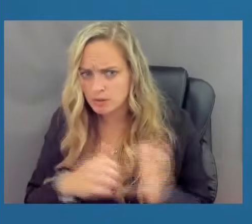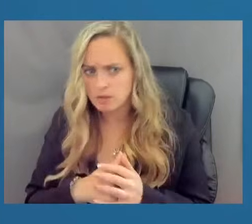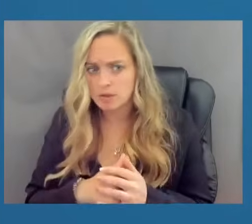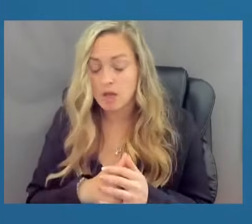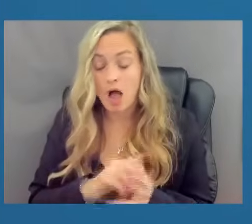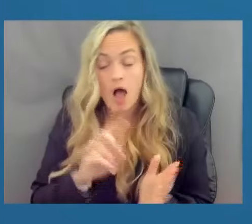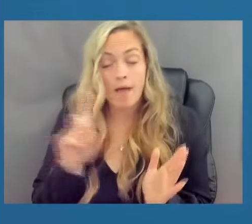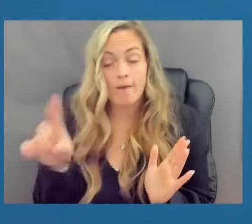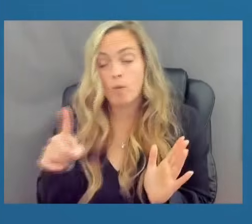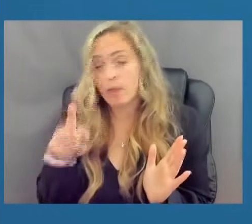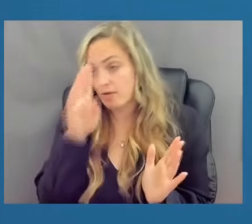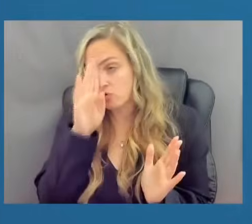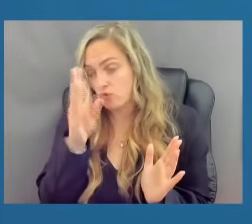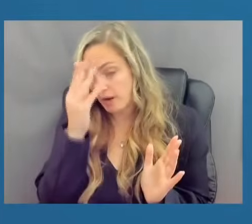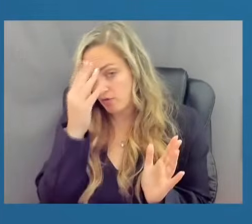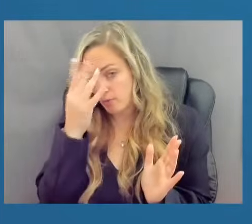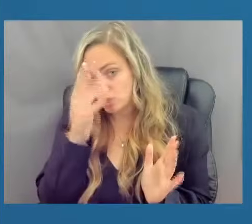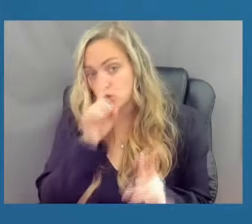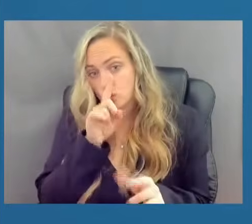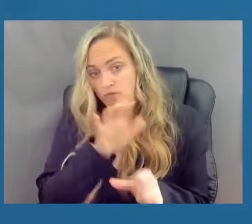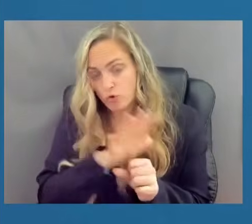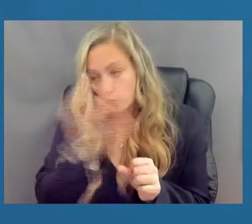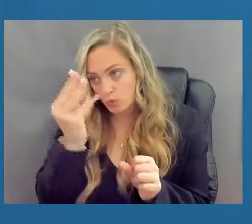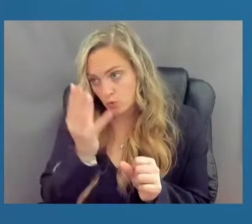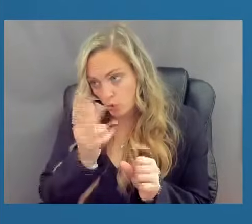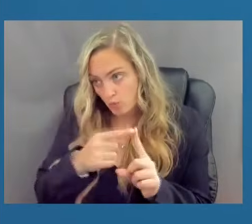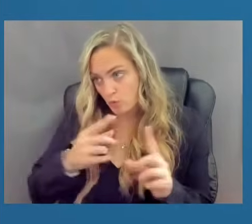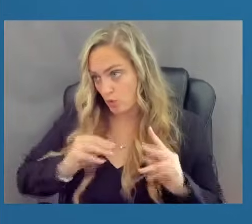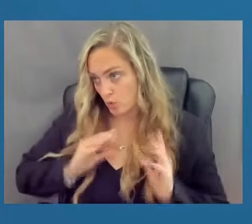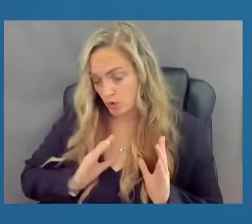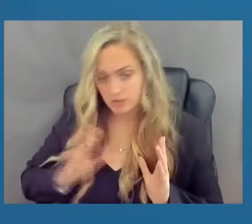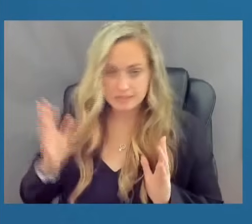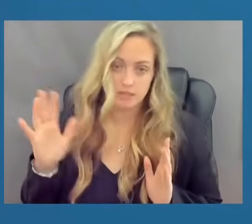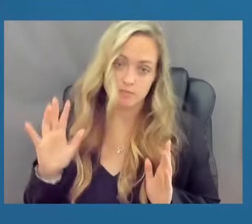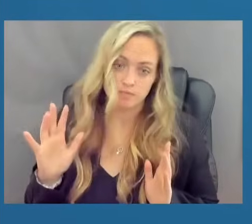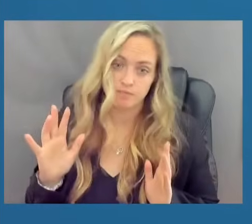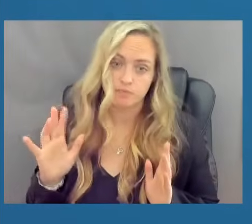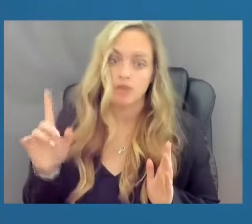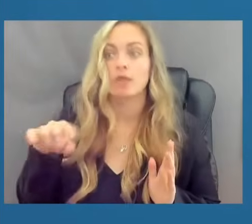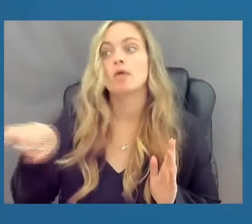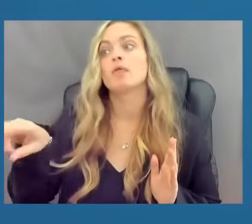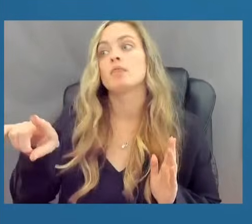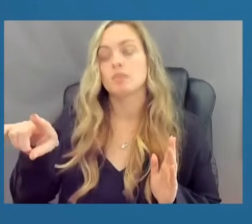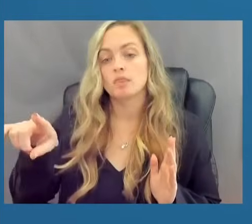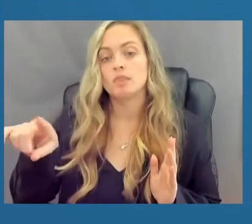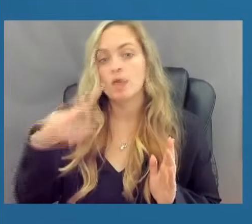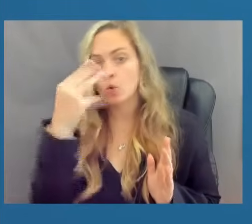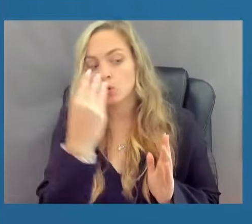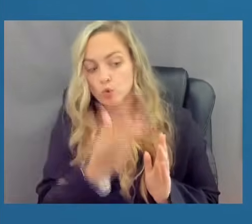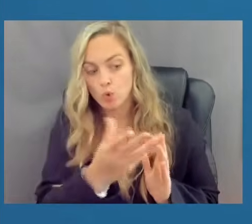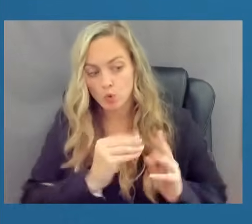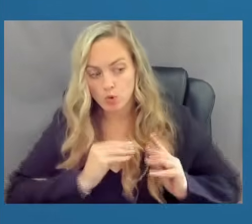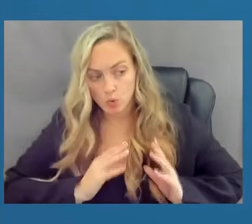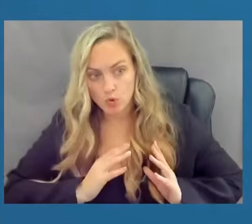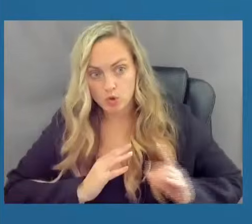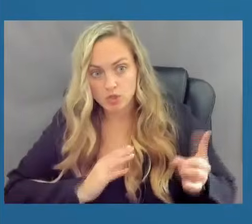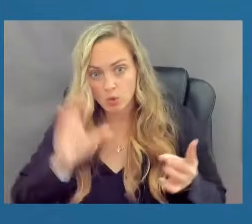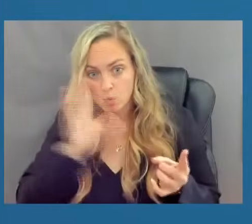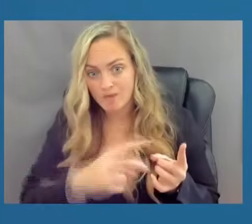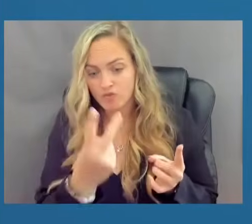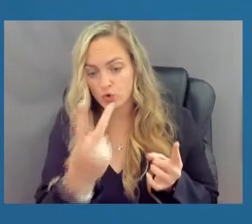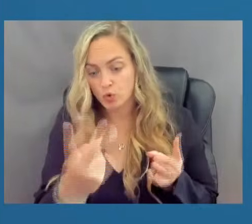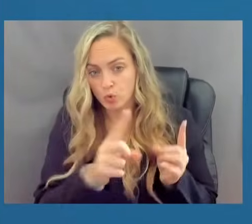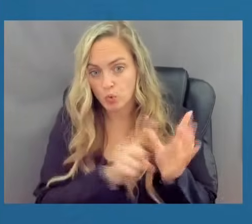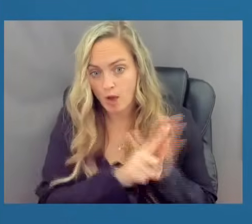direct information I can confirm from what was told the owners. They were told they were looking for, I believe, 2